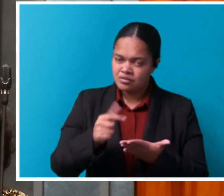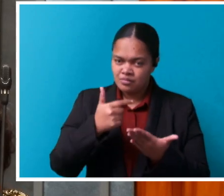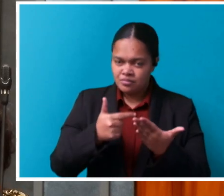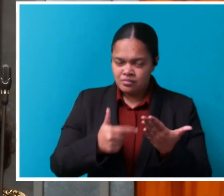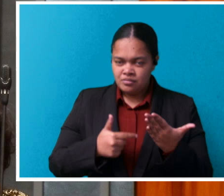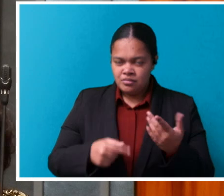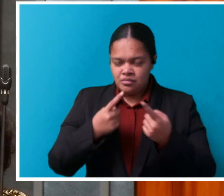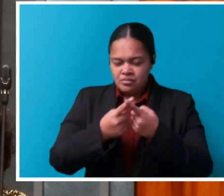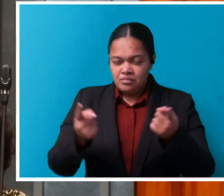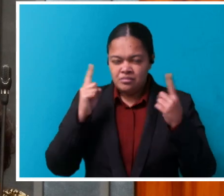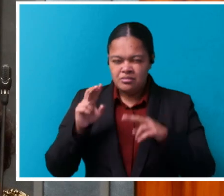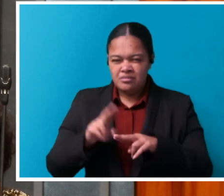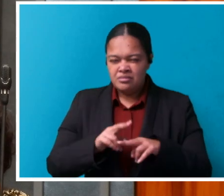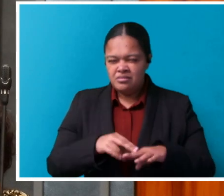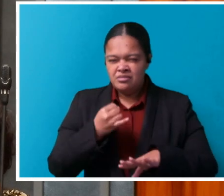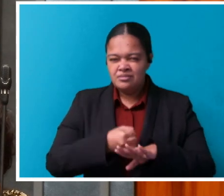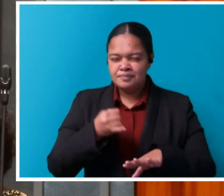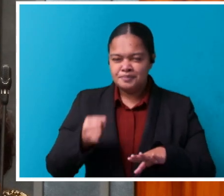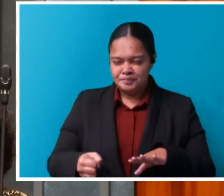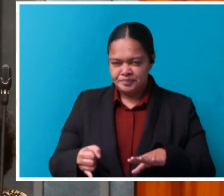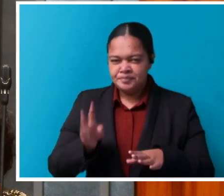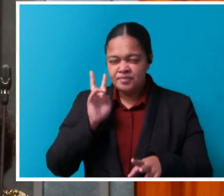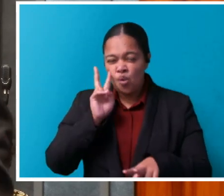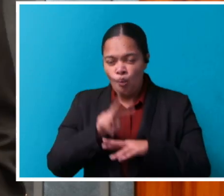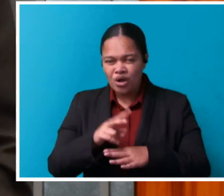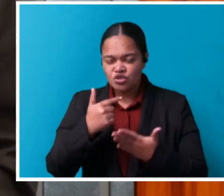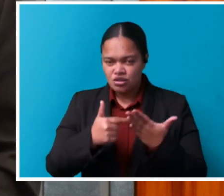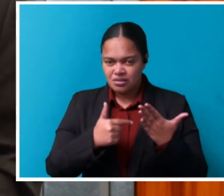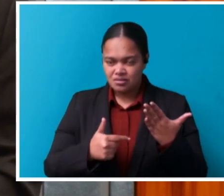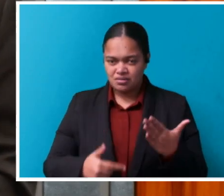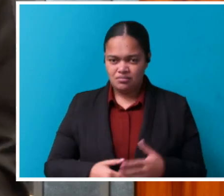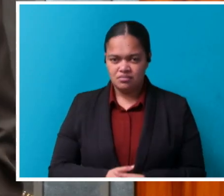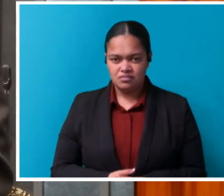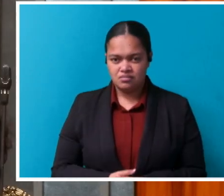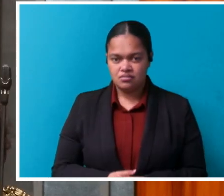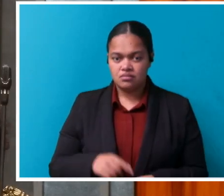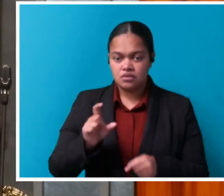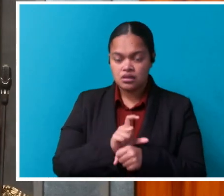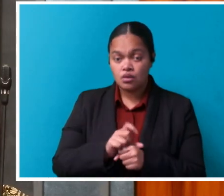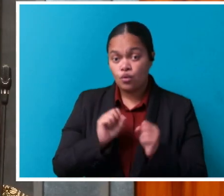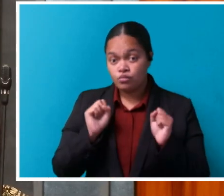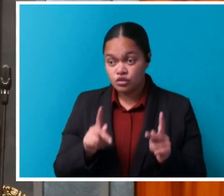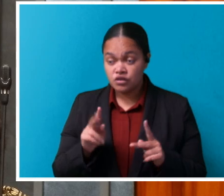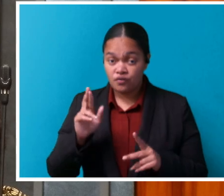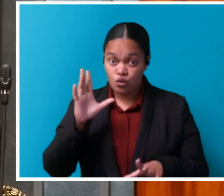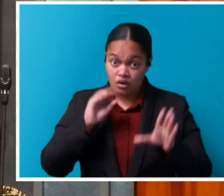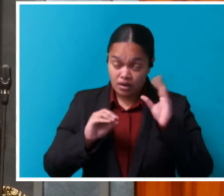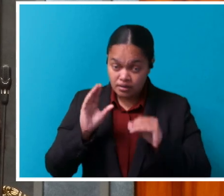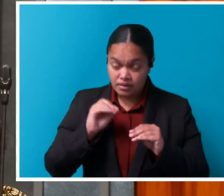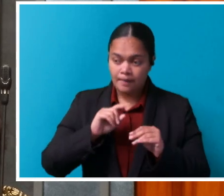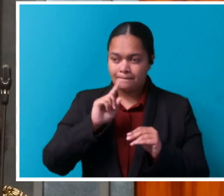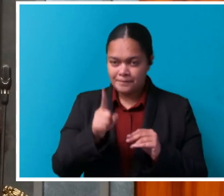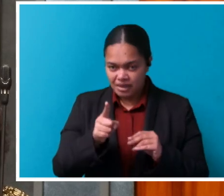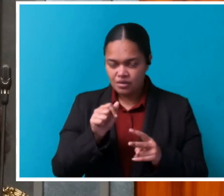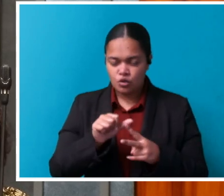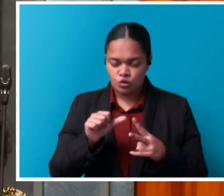from Fiji immigration watch list. The coalition government is not just creating opportunities for learning, but also